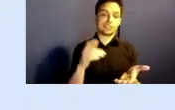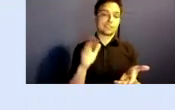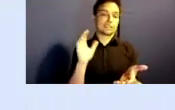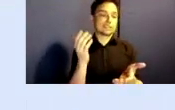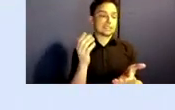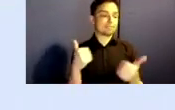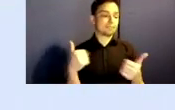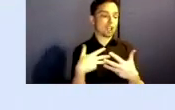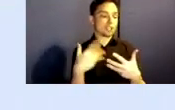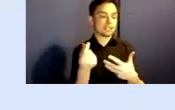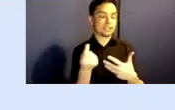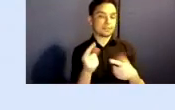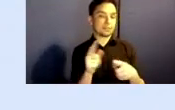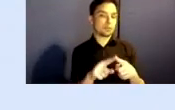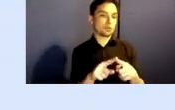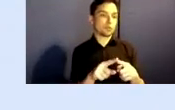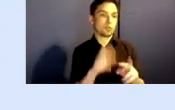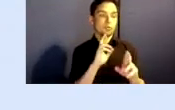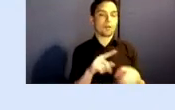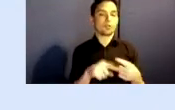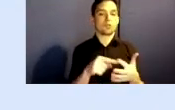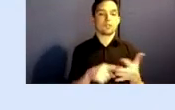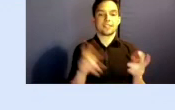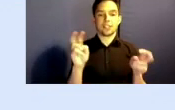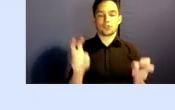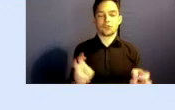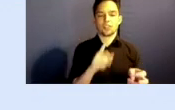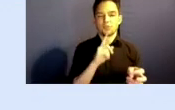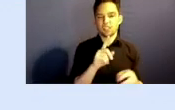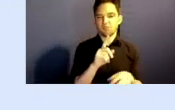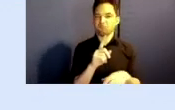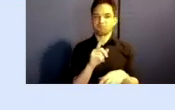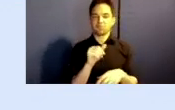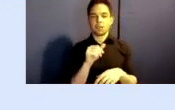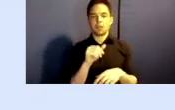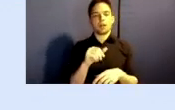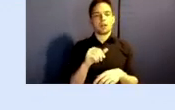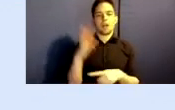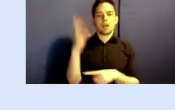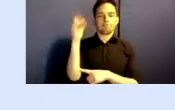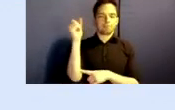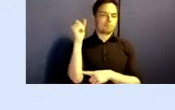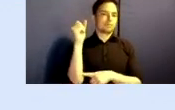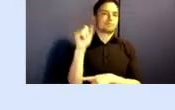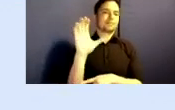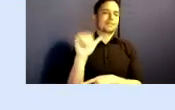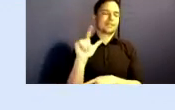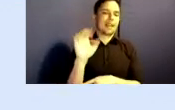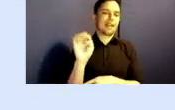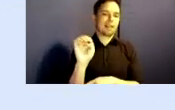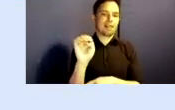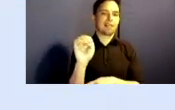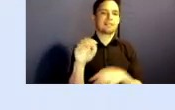daunting to respond to this issue that's really on such an unprecedented scale. But I'd like us